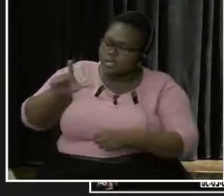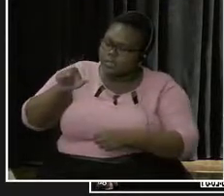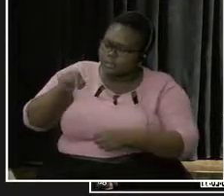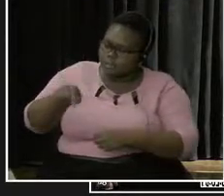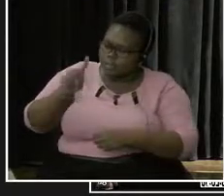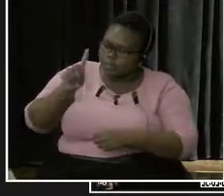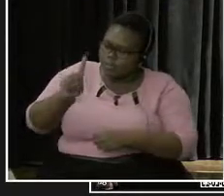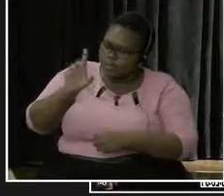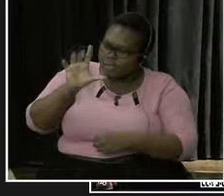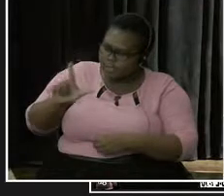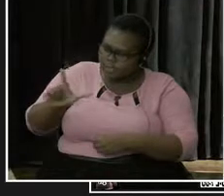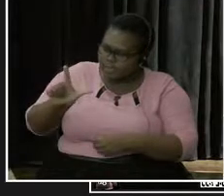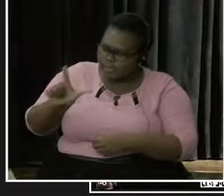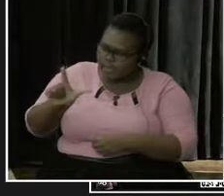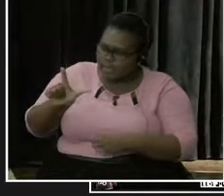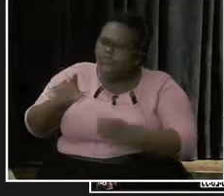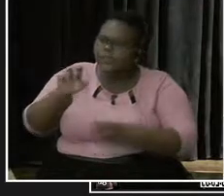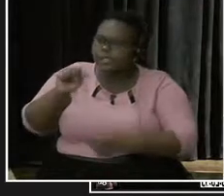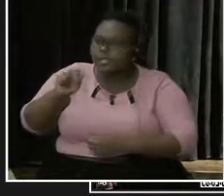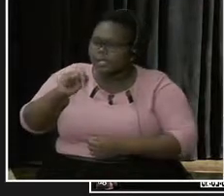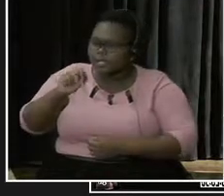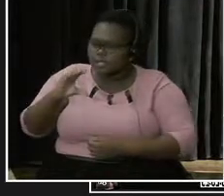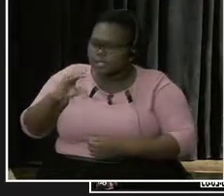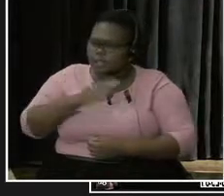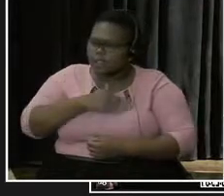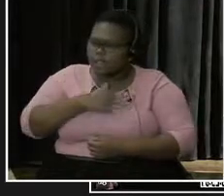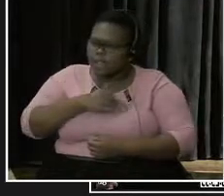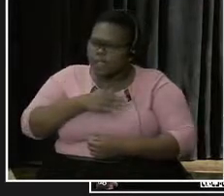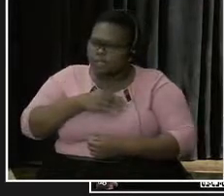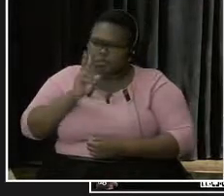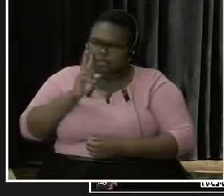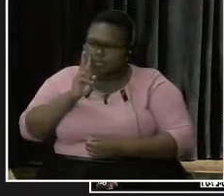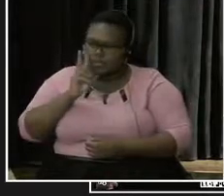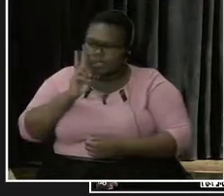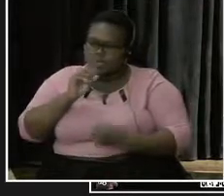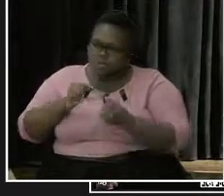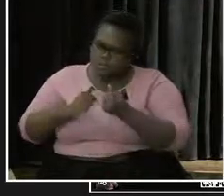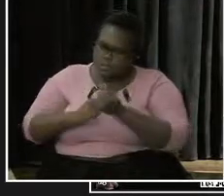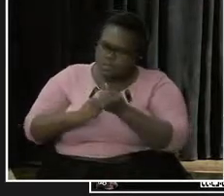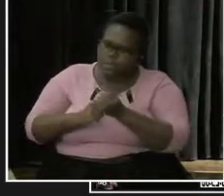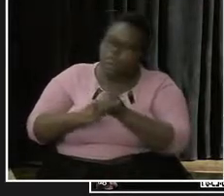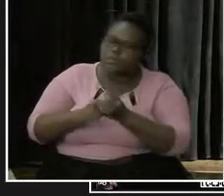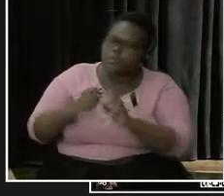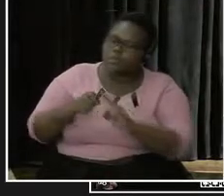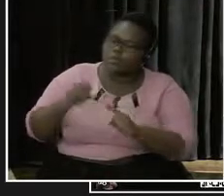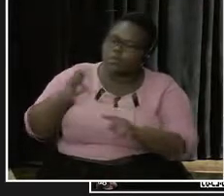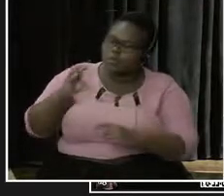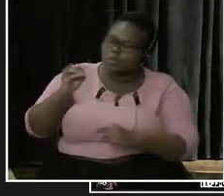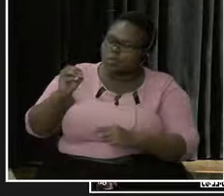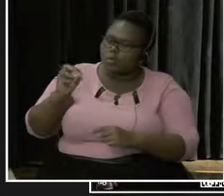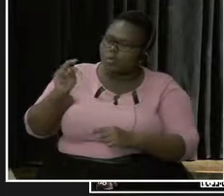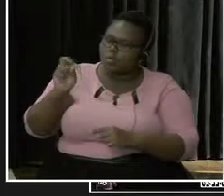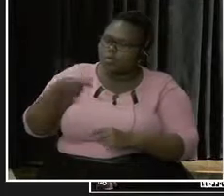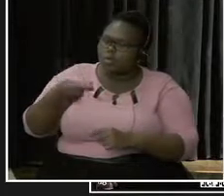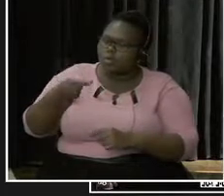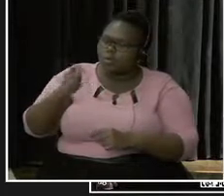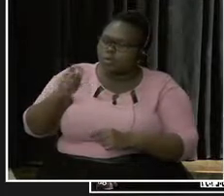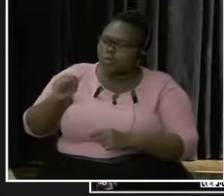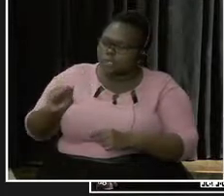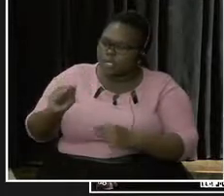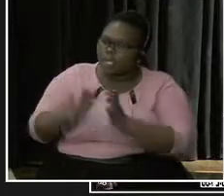87.17. The ANC would like to recognize the support by the COGTA as well as provincial and national